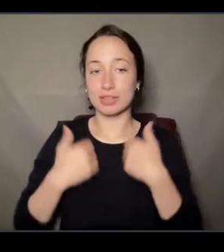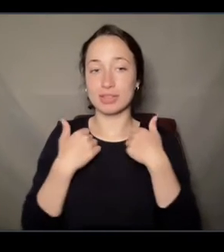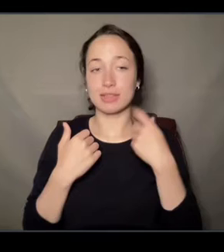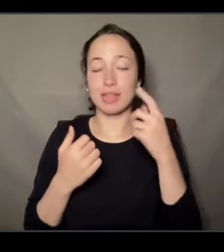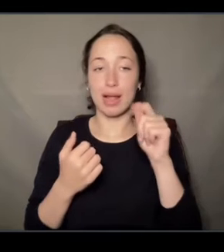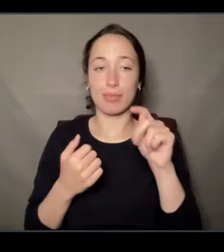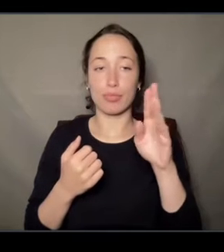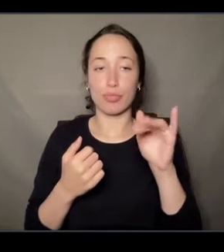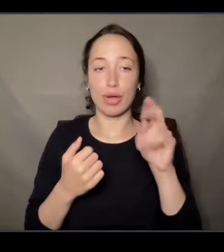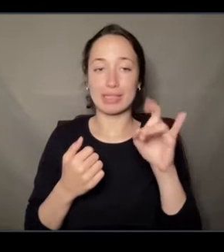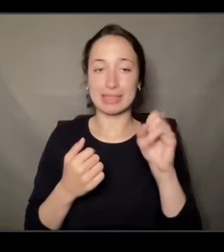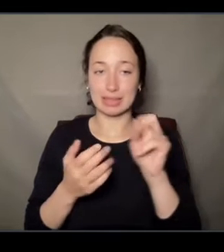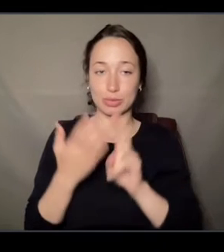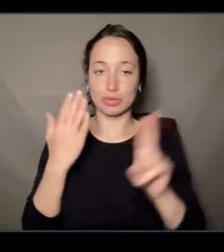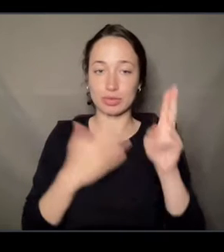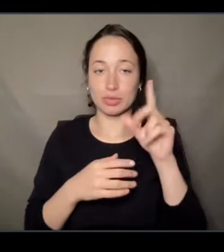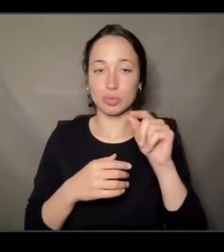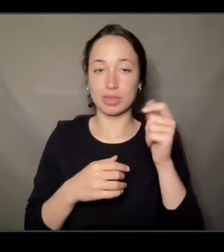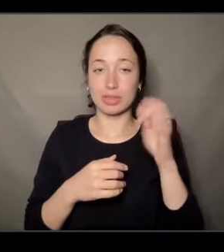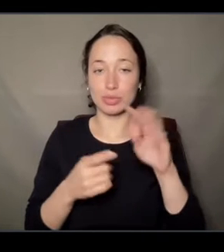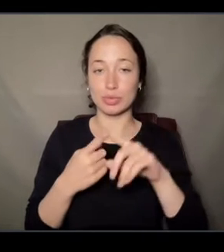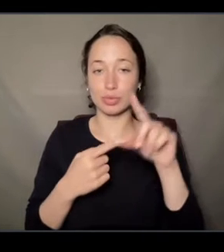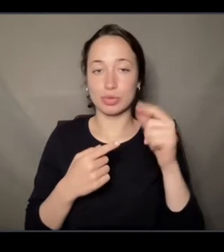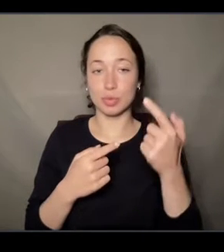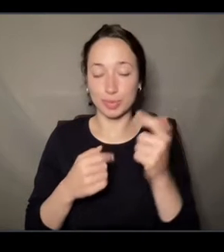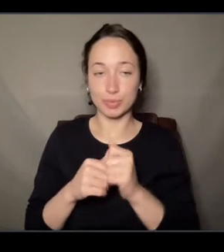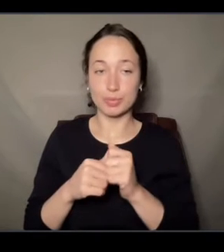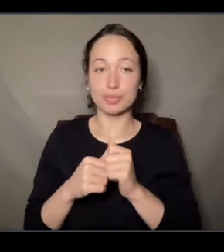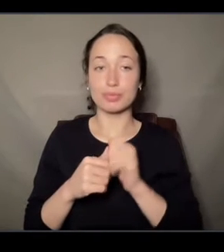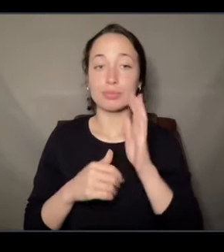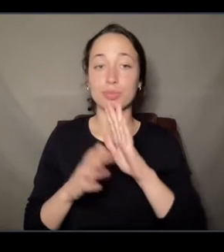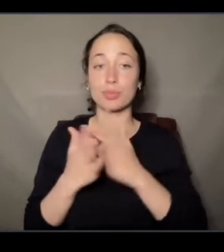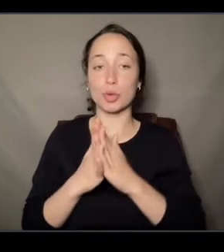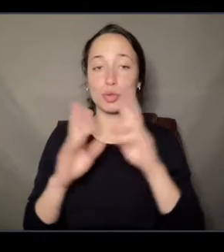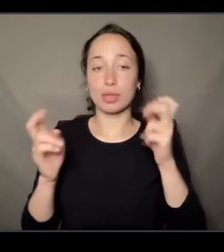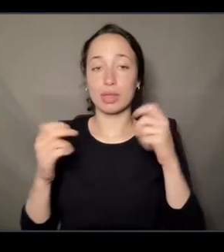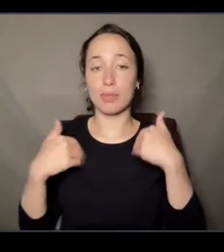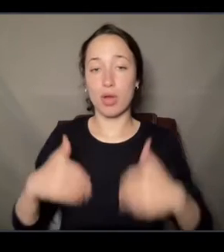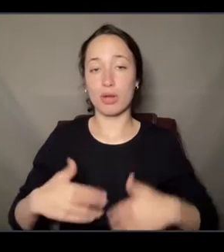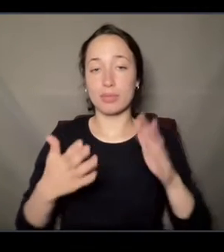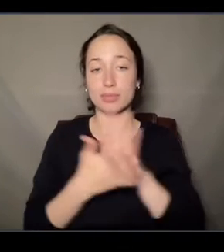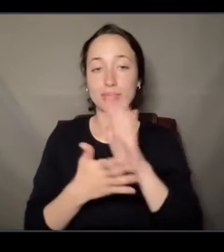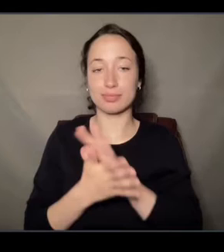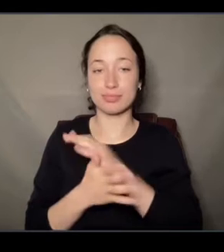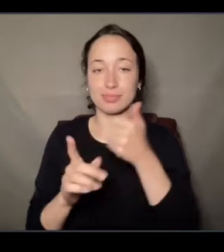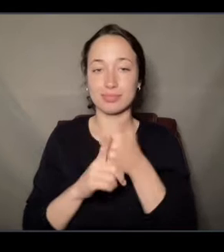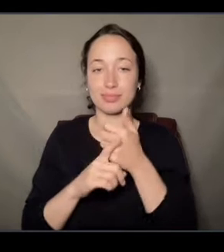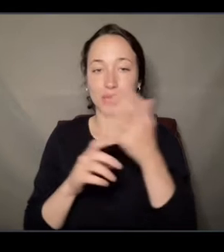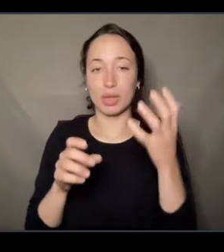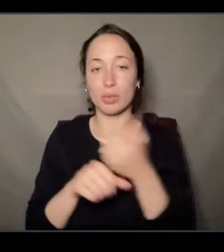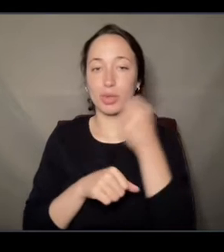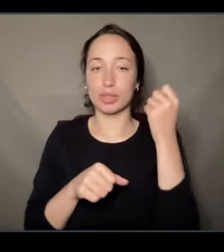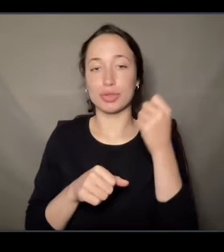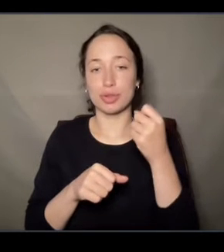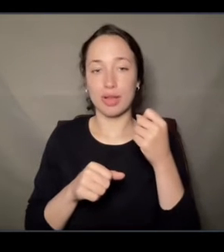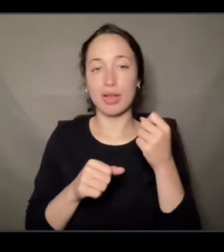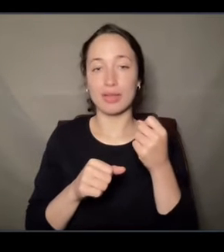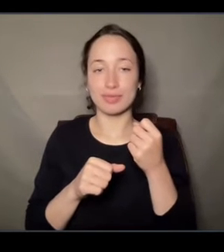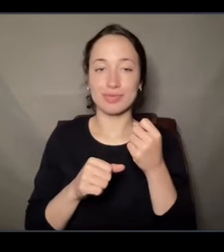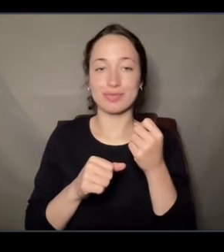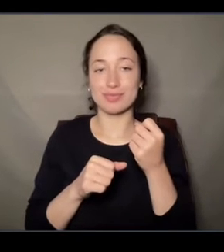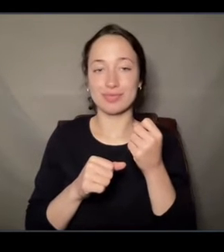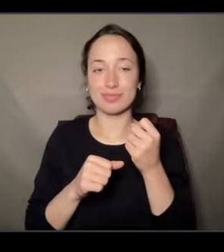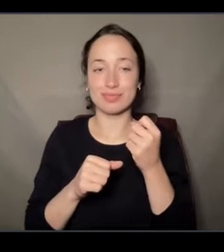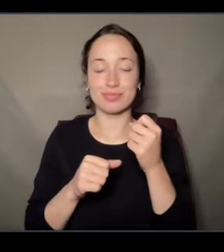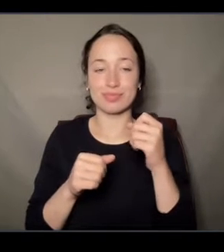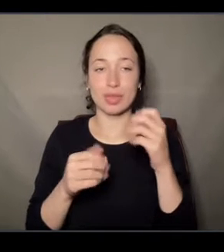at Brandeis University for 2019 through 2021. And her book, The Body Papers, was